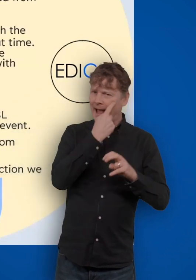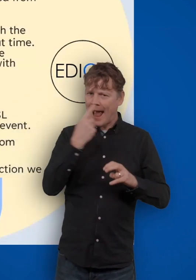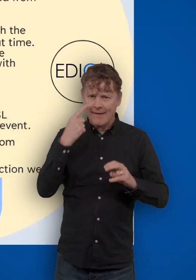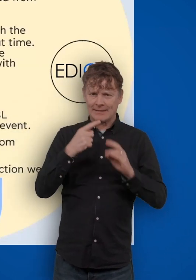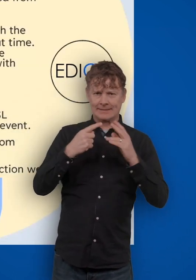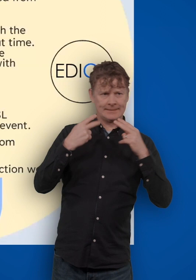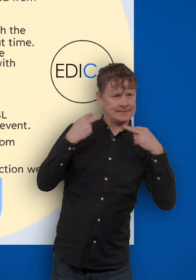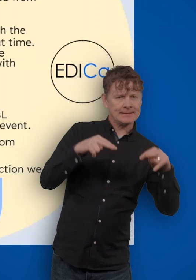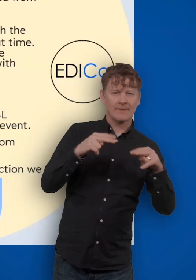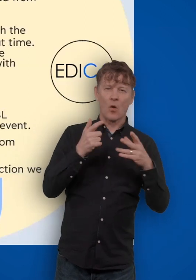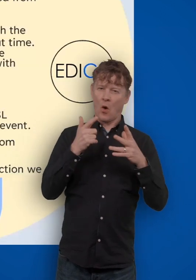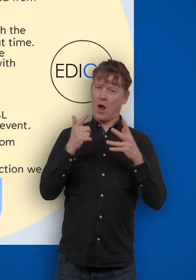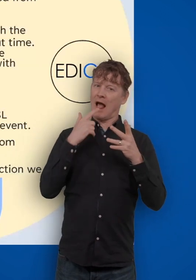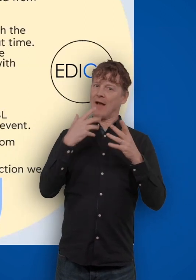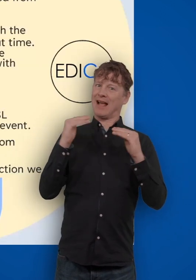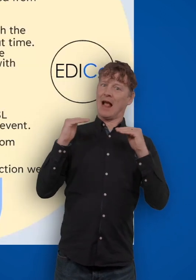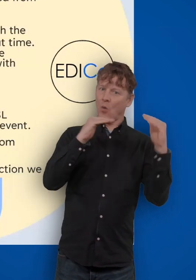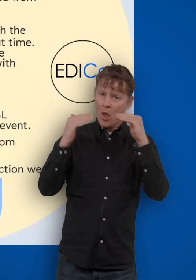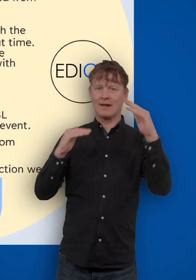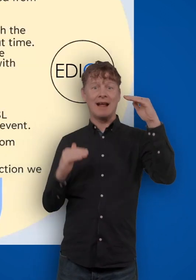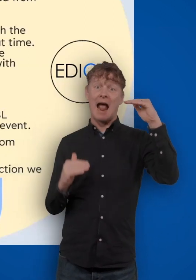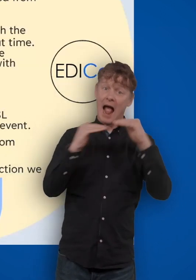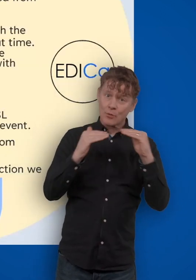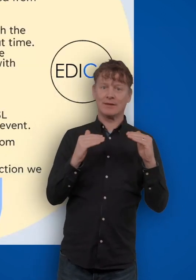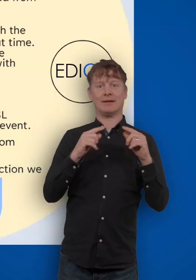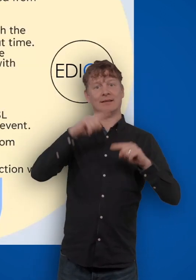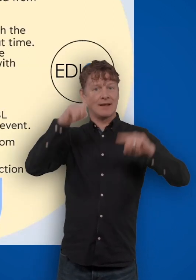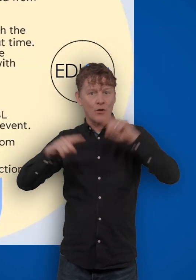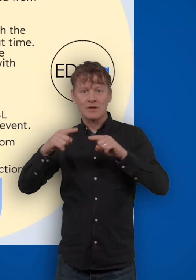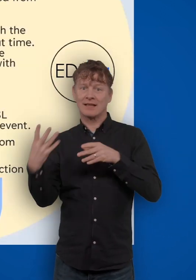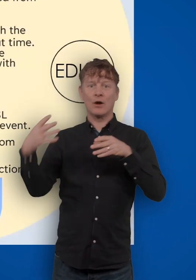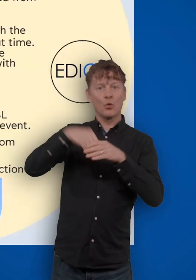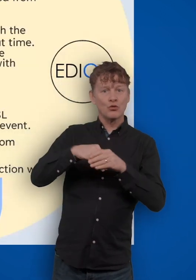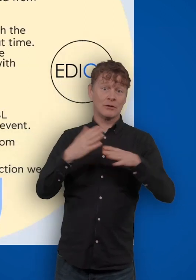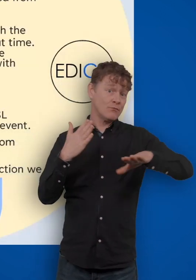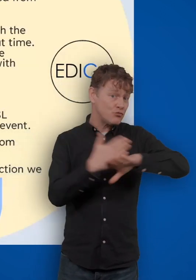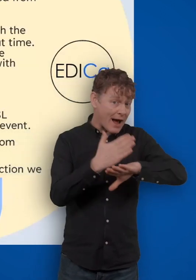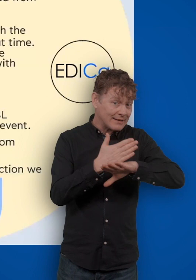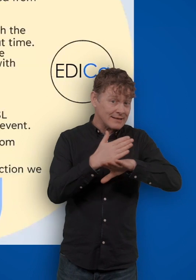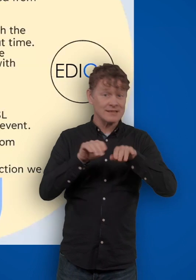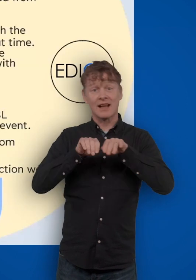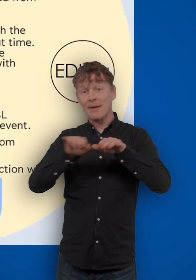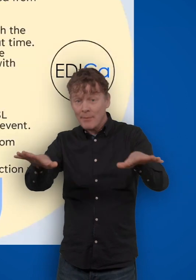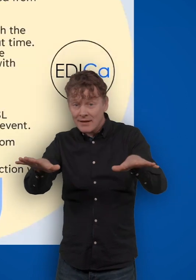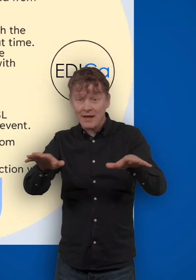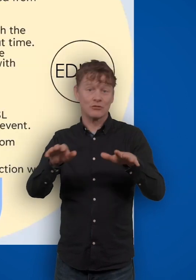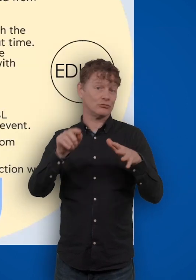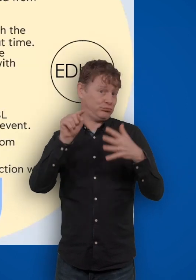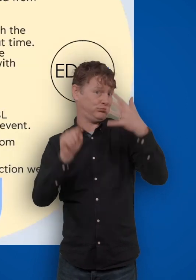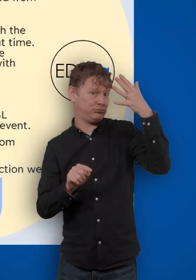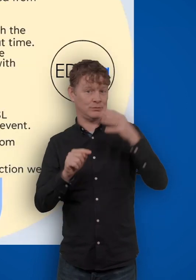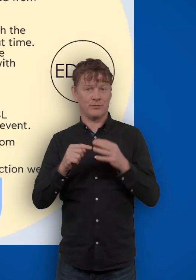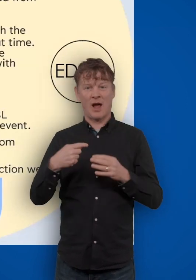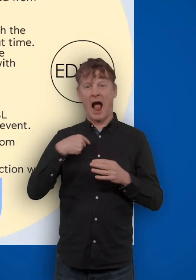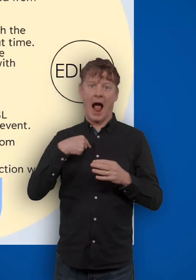or equity as we're moving towards diversity and inclusion practices and their implementation. I will be